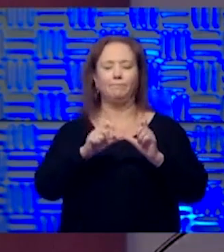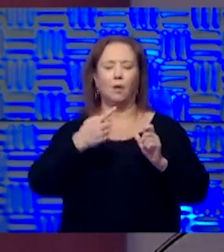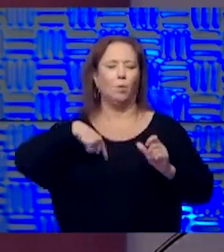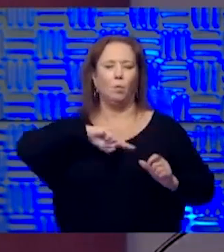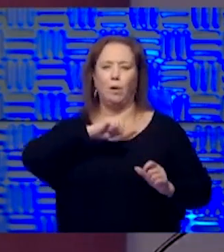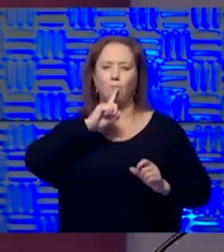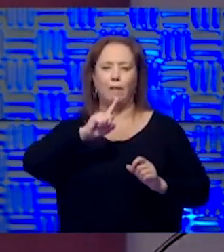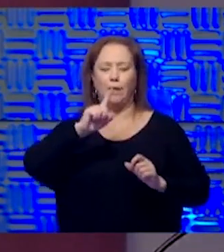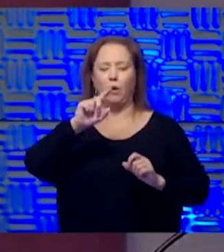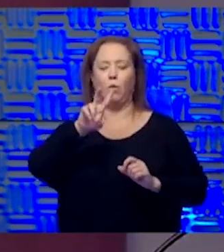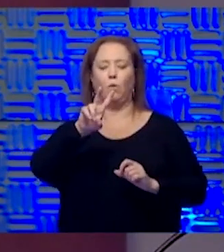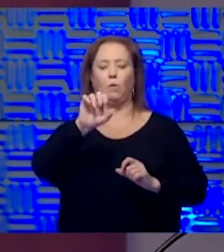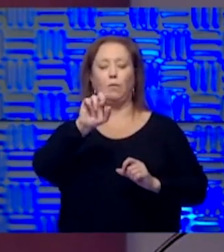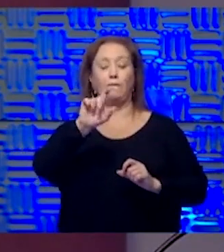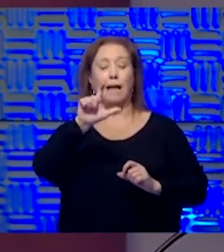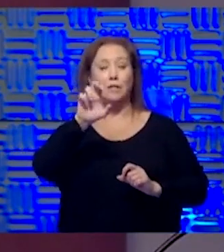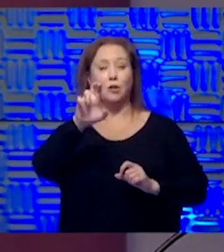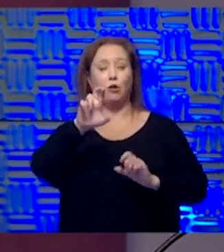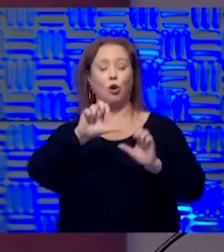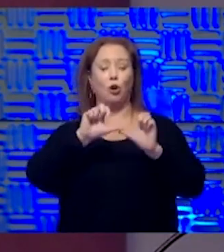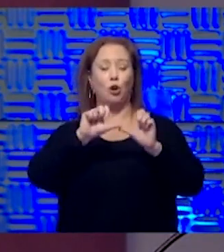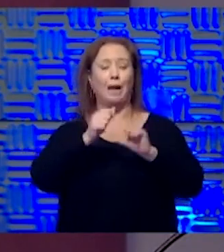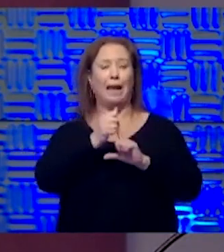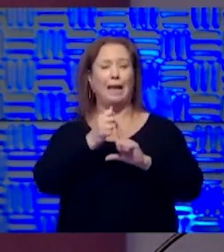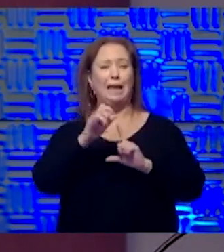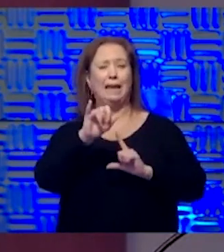the vascular inflammation lasts from COVID. I think that's